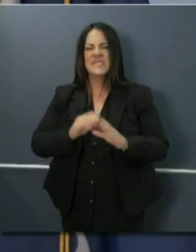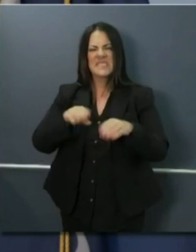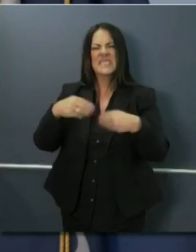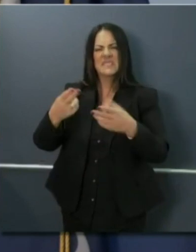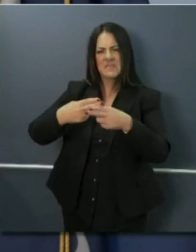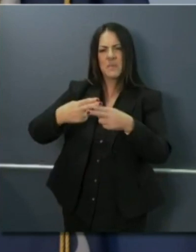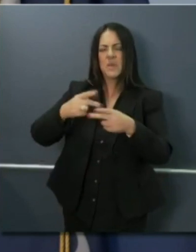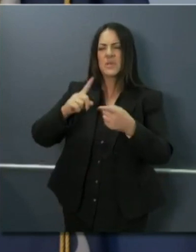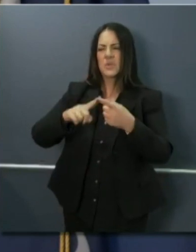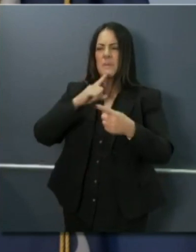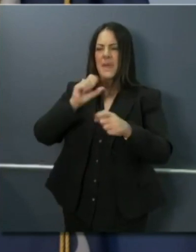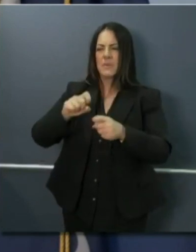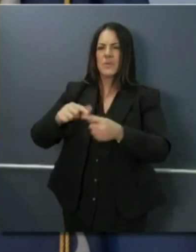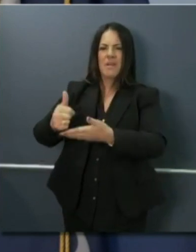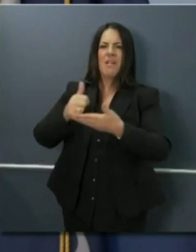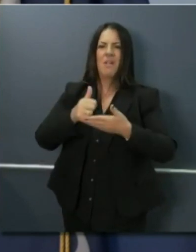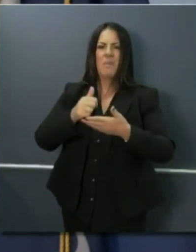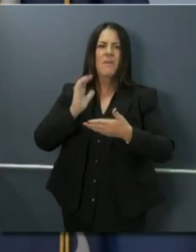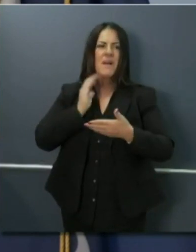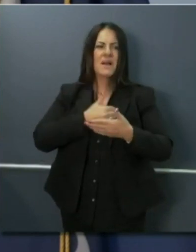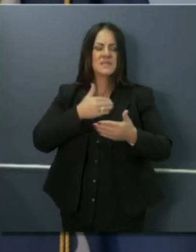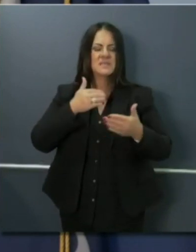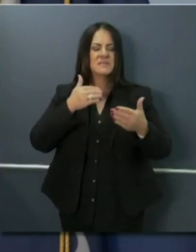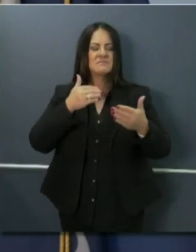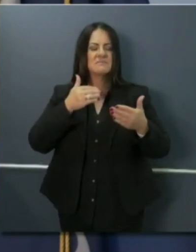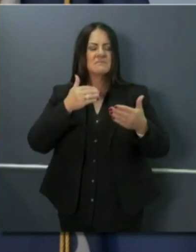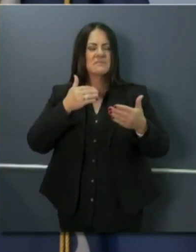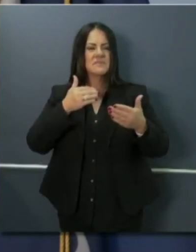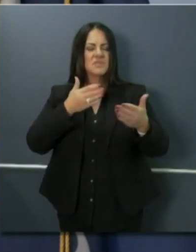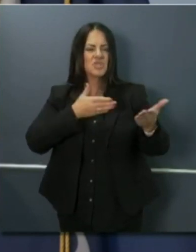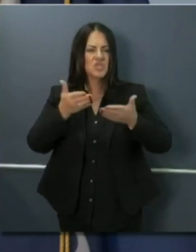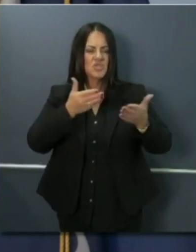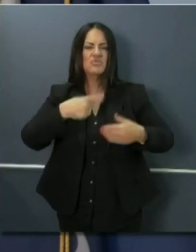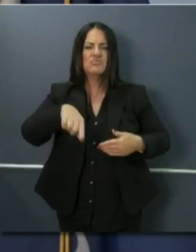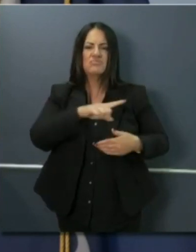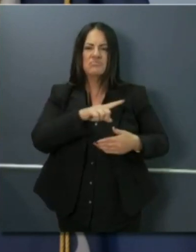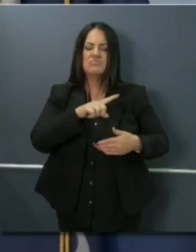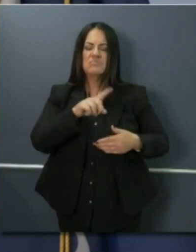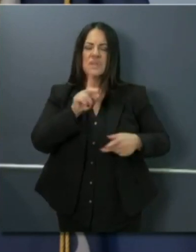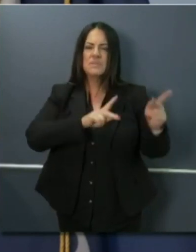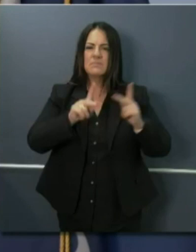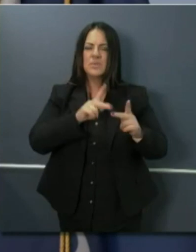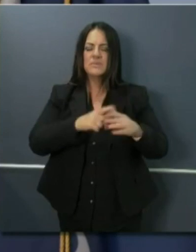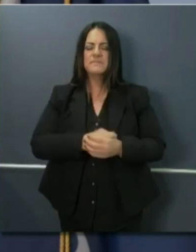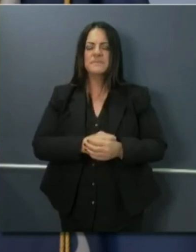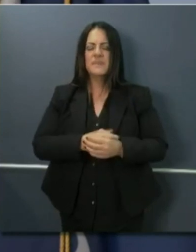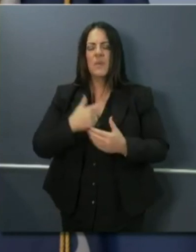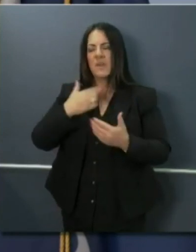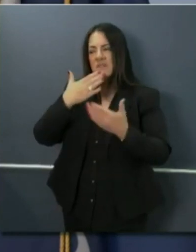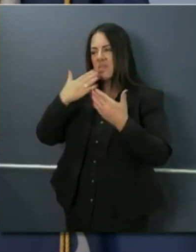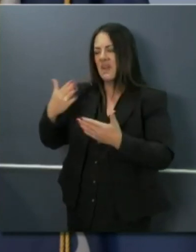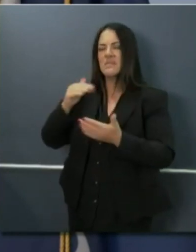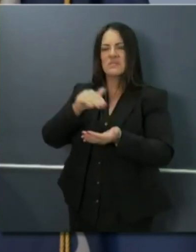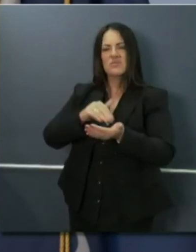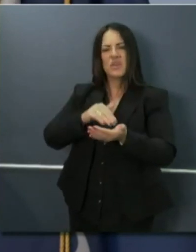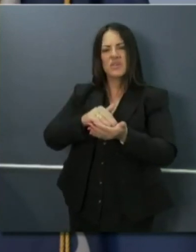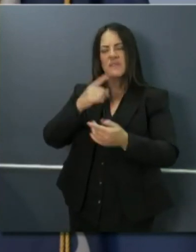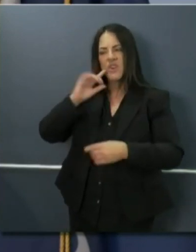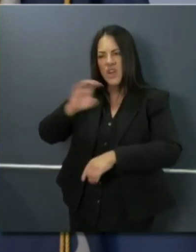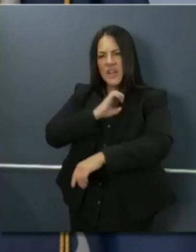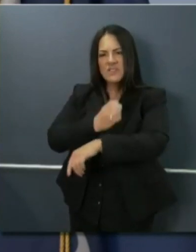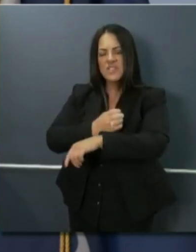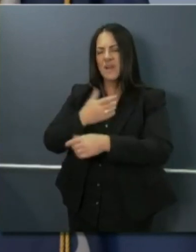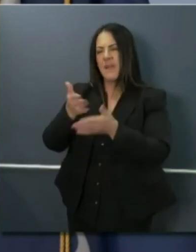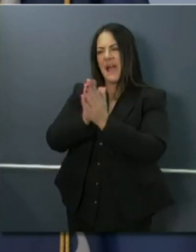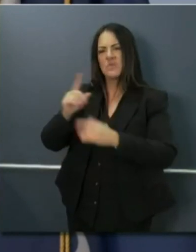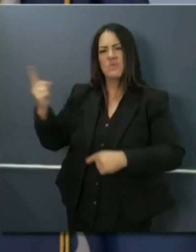are needed to meet this moment. And I just want to thank Dr. Constant for that effort and her energy, and ask her to come to the podium and talk